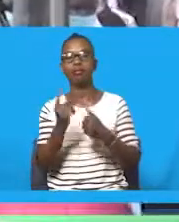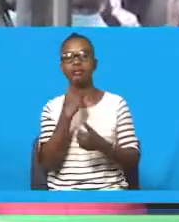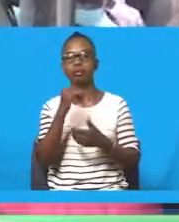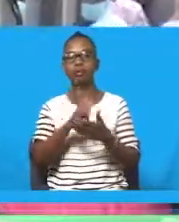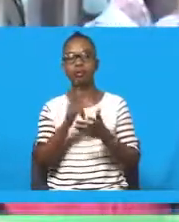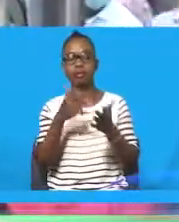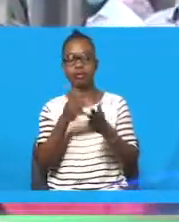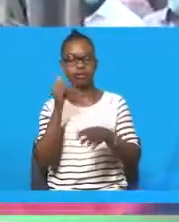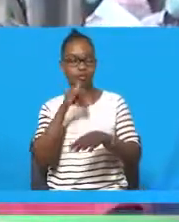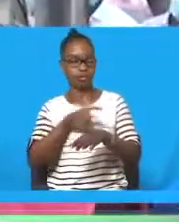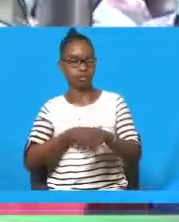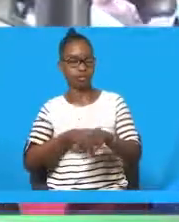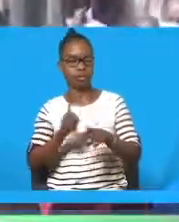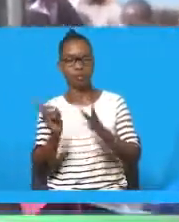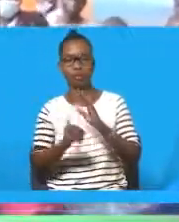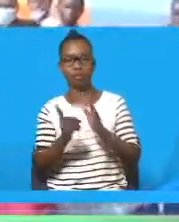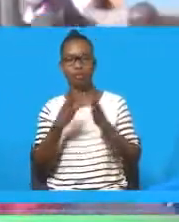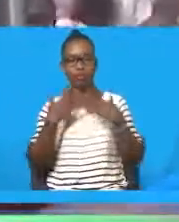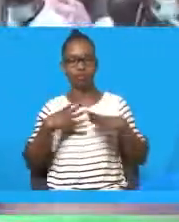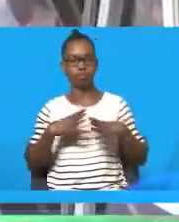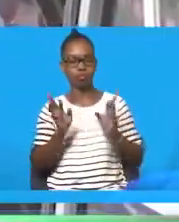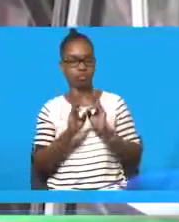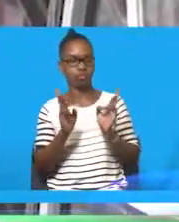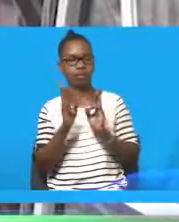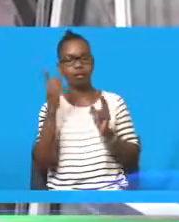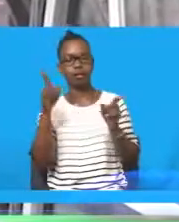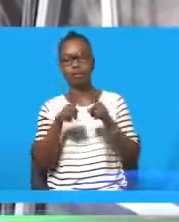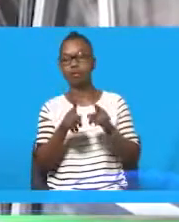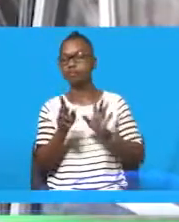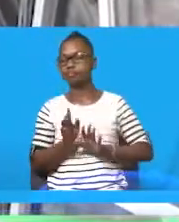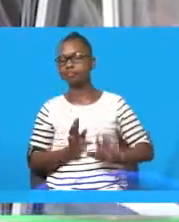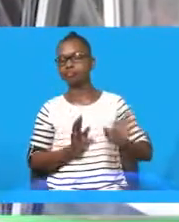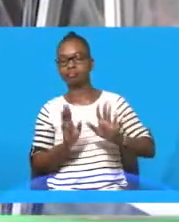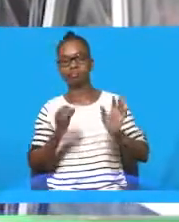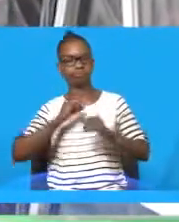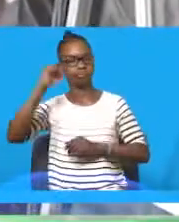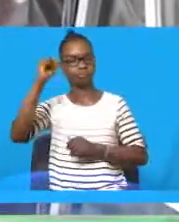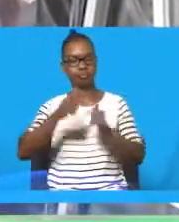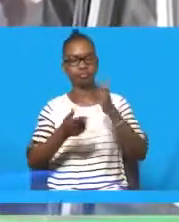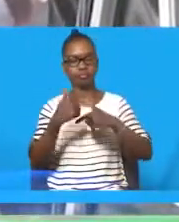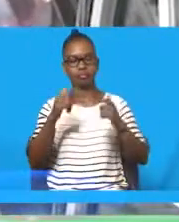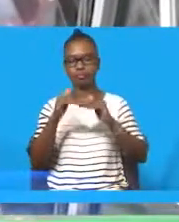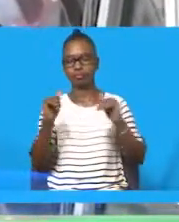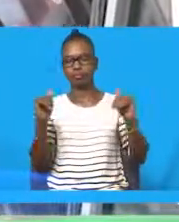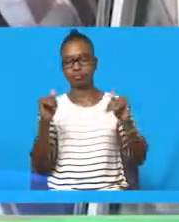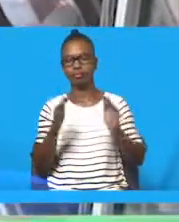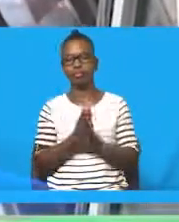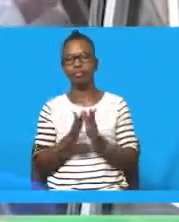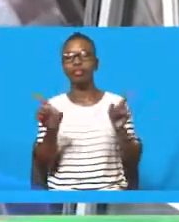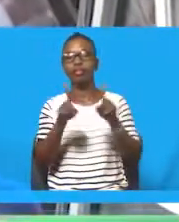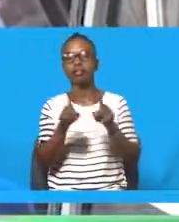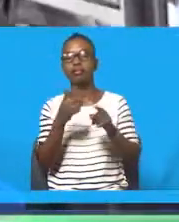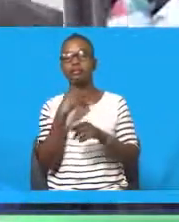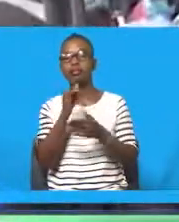owacho ni saa osechopo ma jopiny onego beda kicha kendo owere gi siasa noero manyalo kelo pogruok.